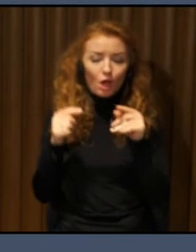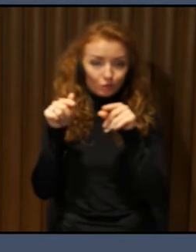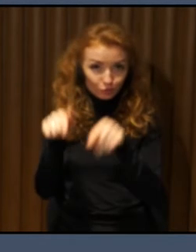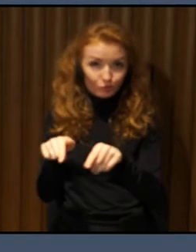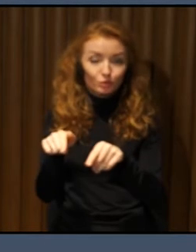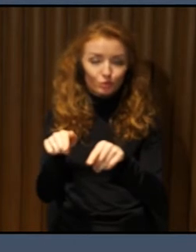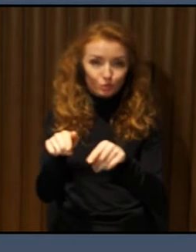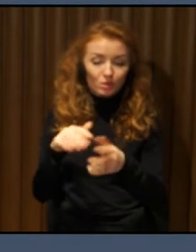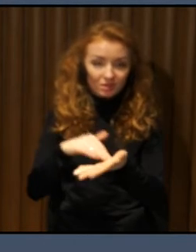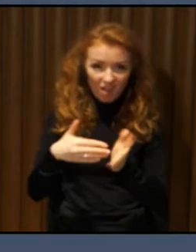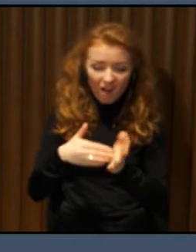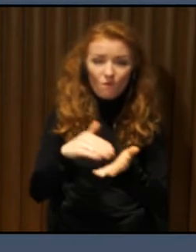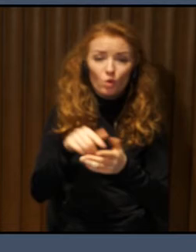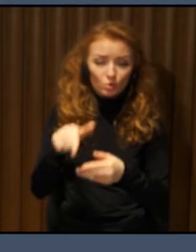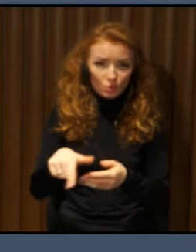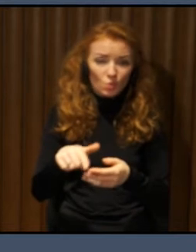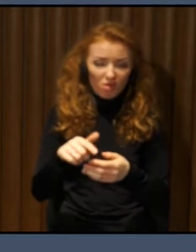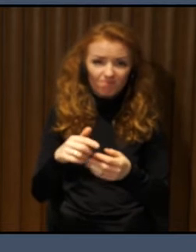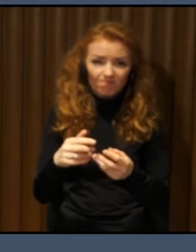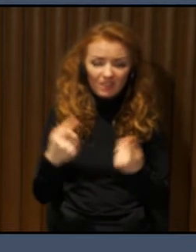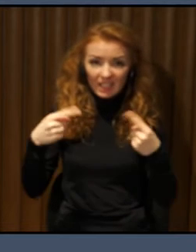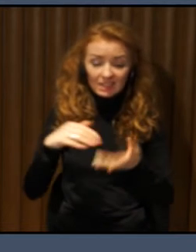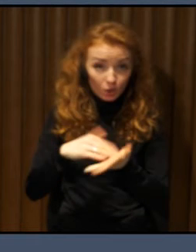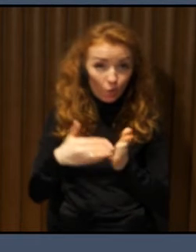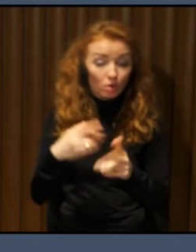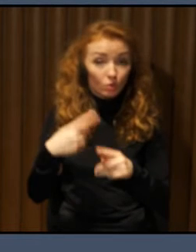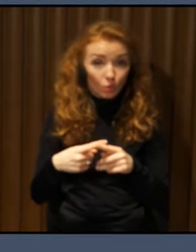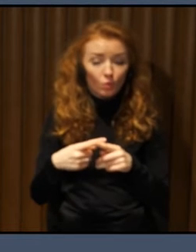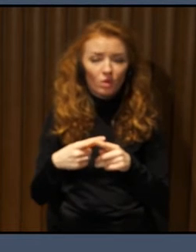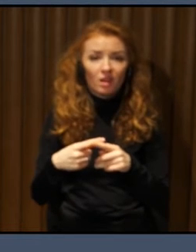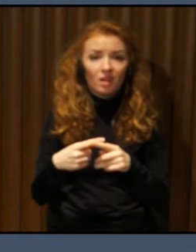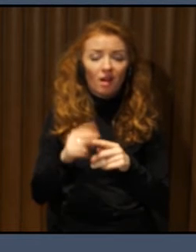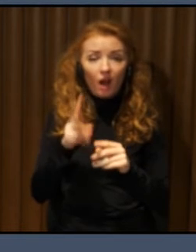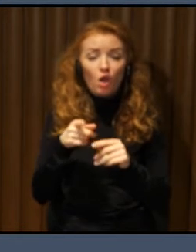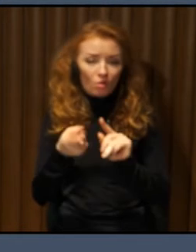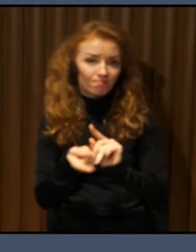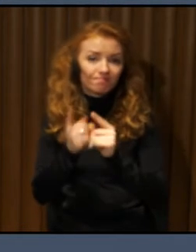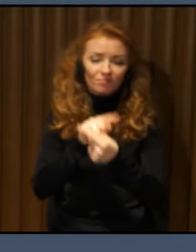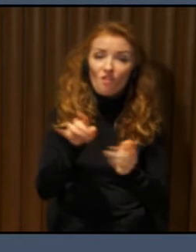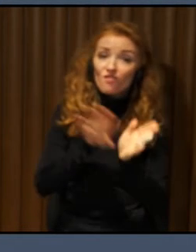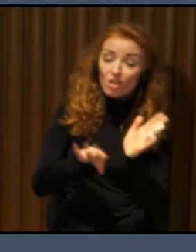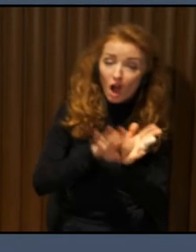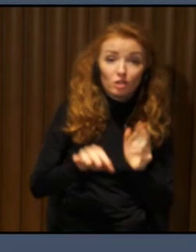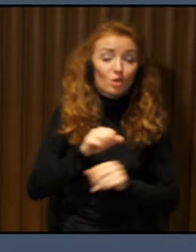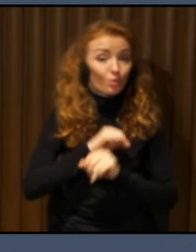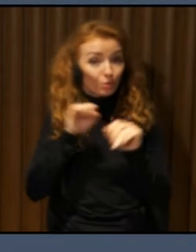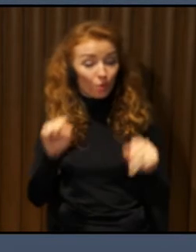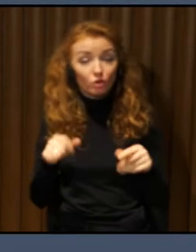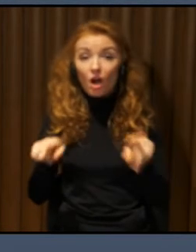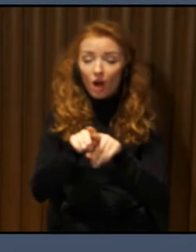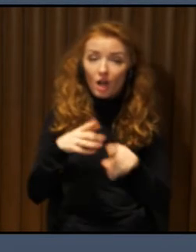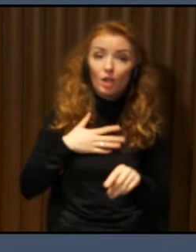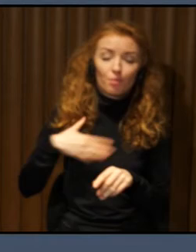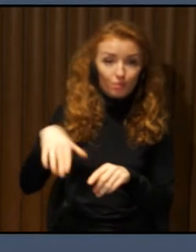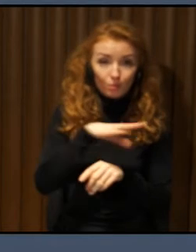there was how can I make this anonymous and how can I make this safe? So we have things like a fast exit. So immediately it just puts